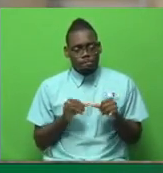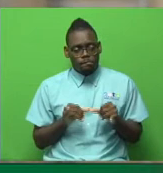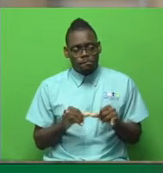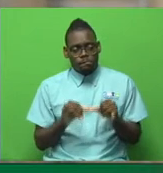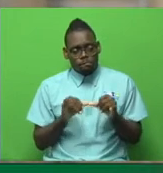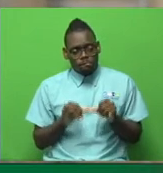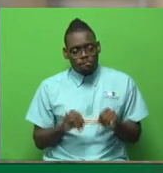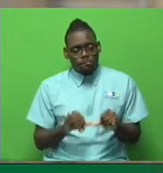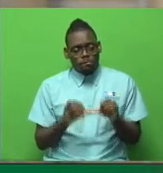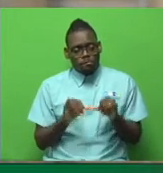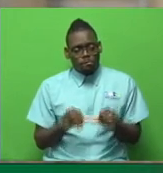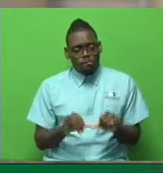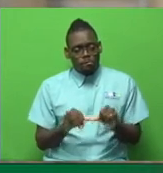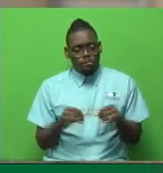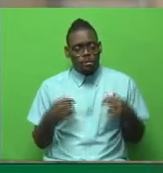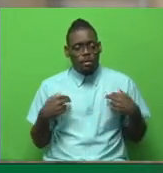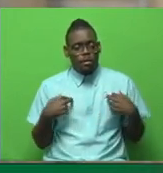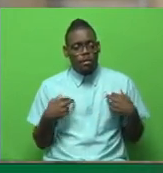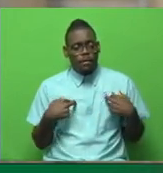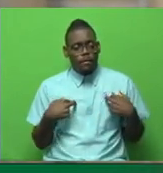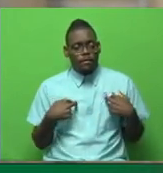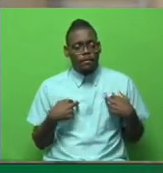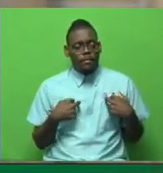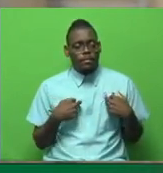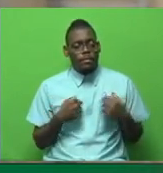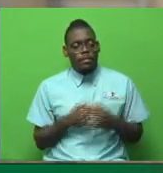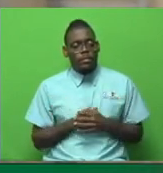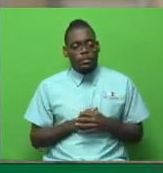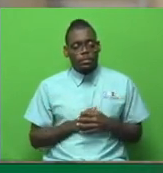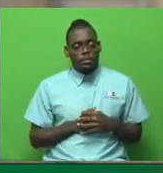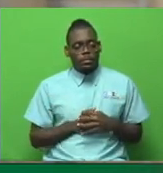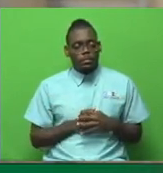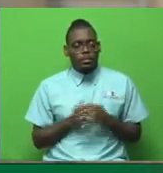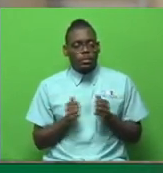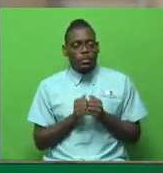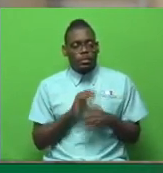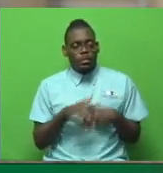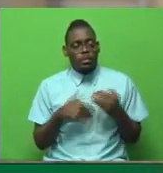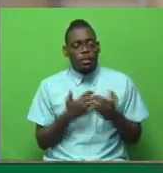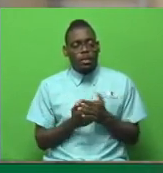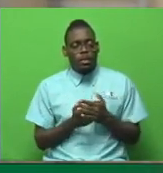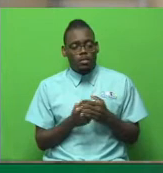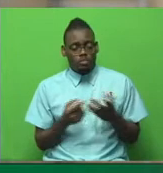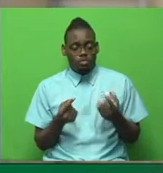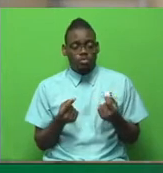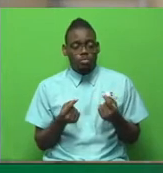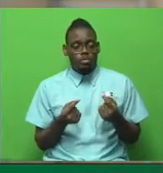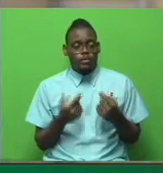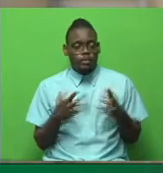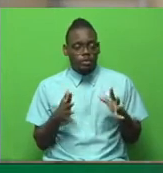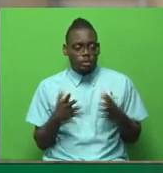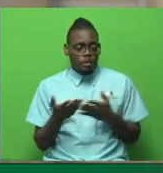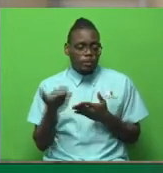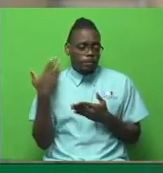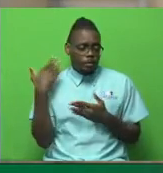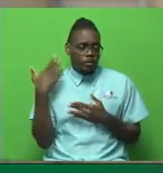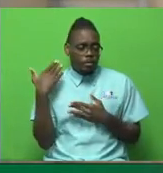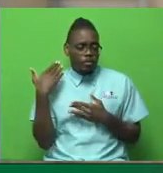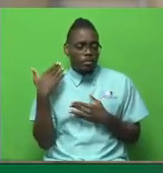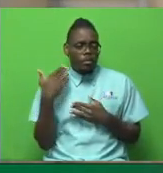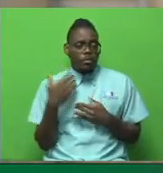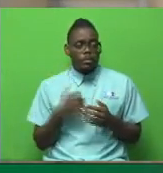the facts and talk about cost of living with all of that we have done thus far we also on top of that still